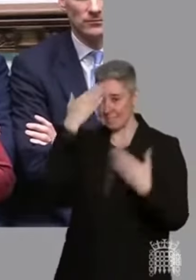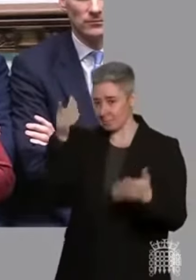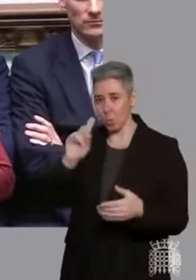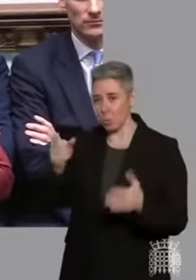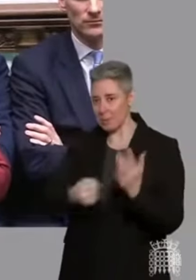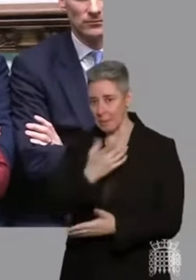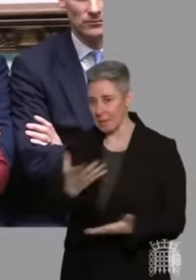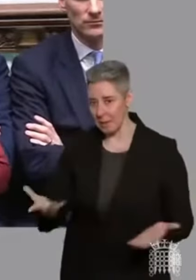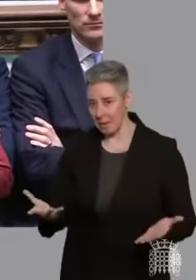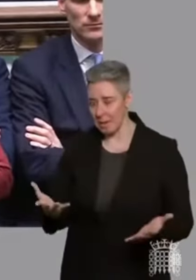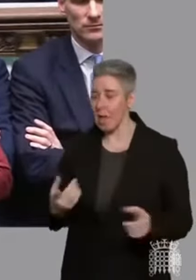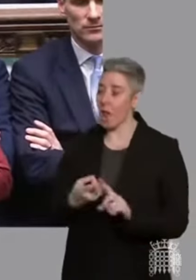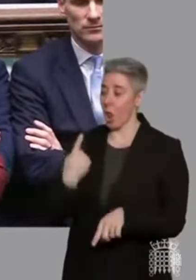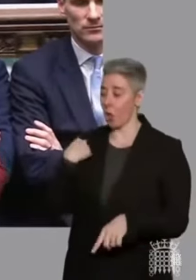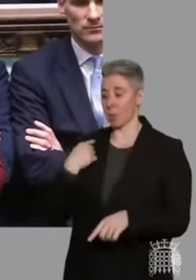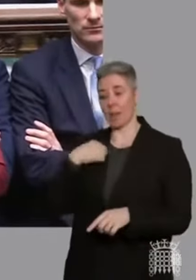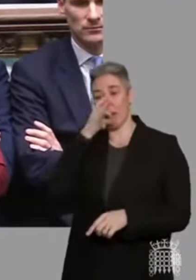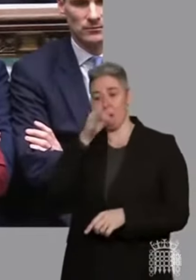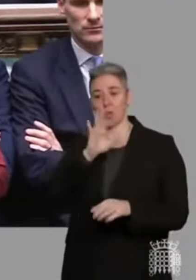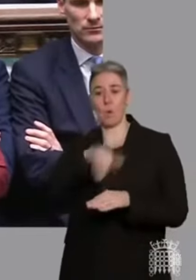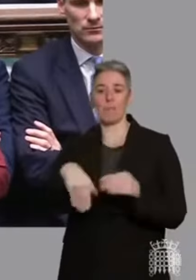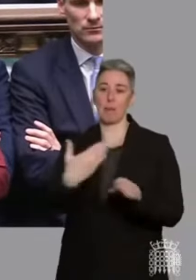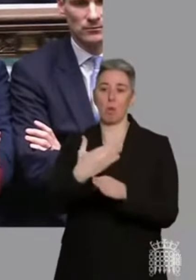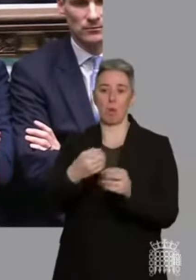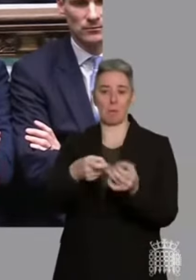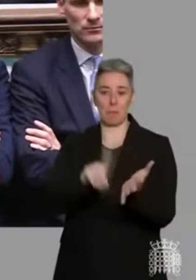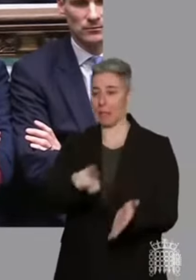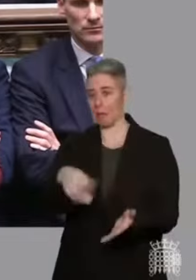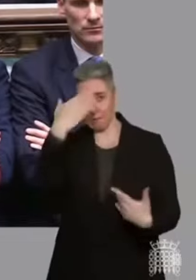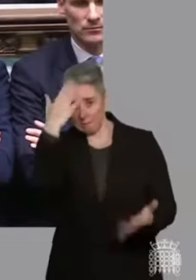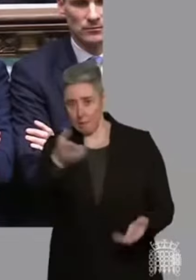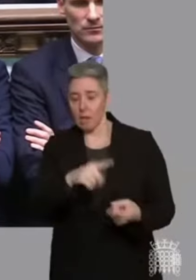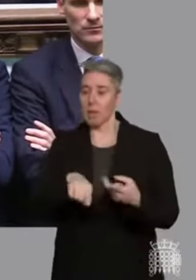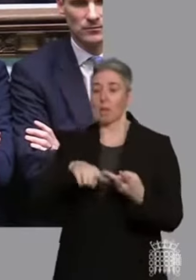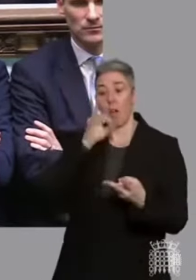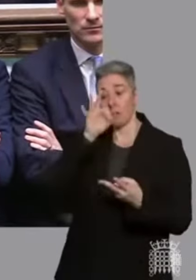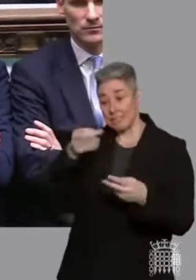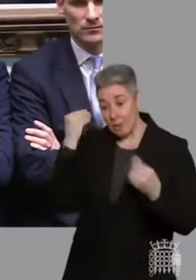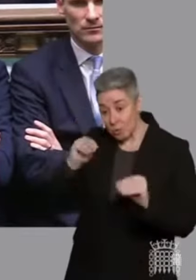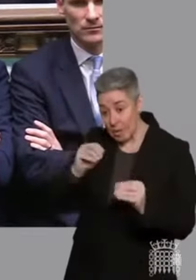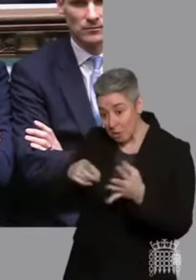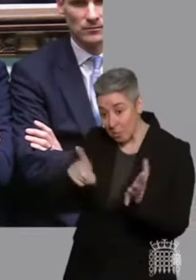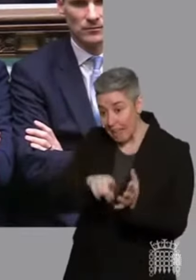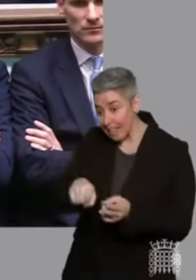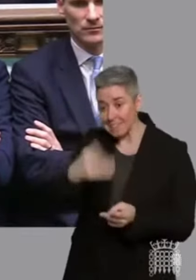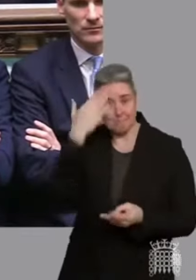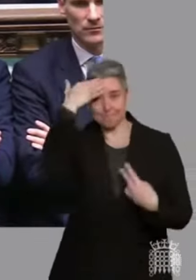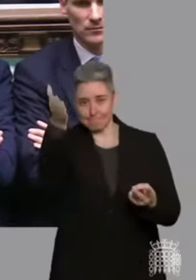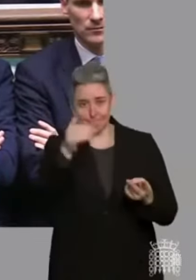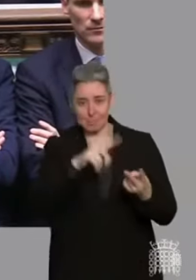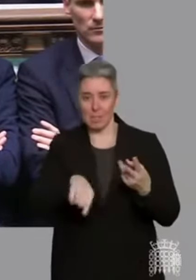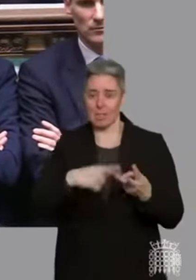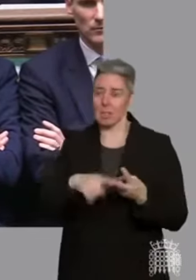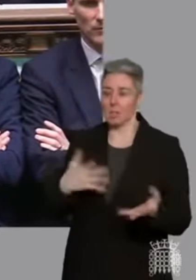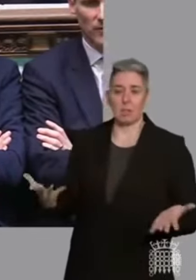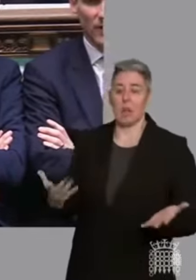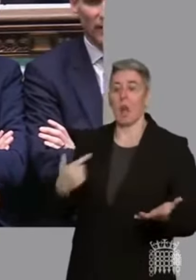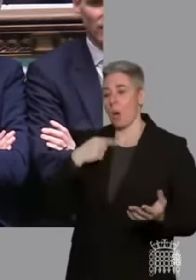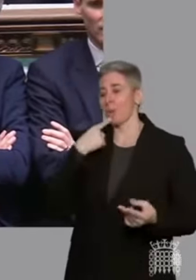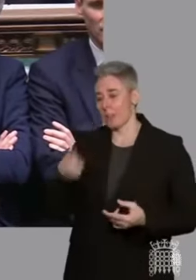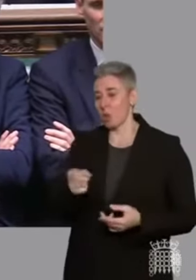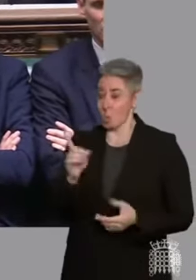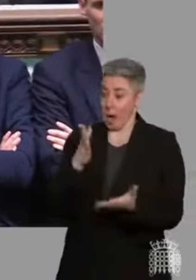was going on. We asked about the education bill. He didn't know what was going on. Let me tell him what is going on. Maybe he can answer some questions. Shell